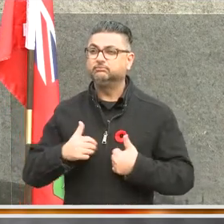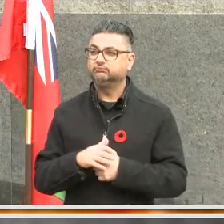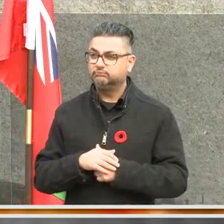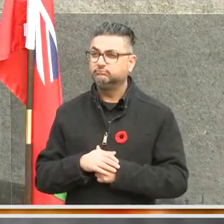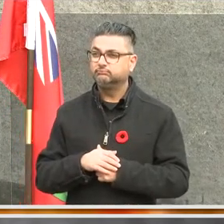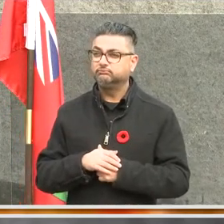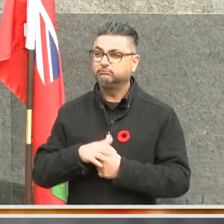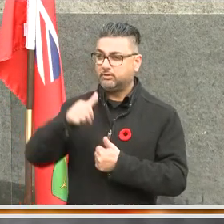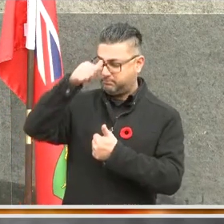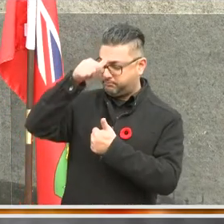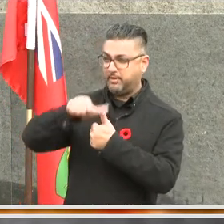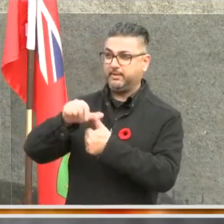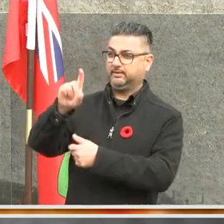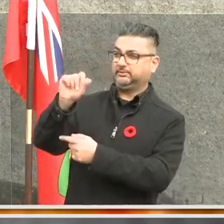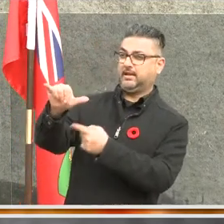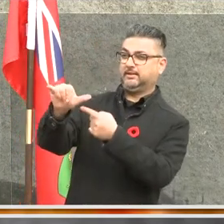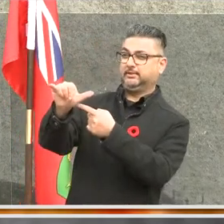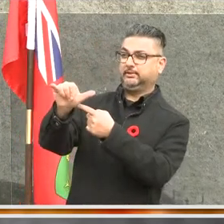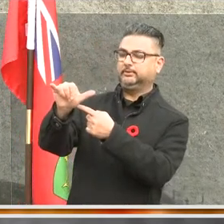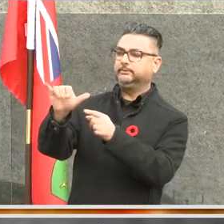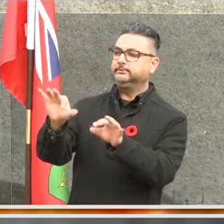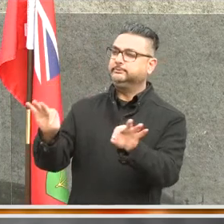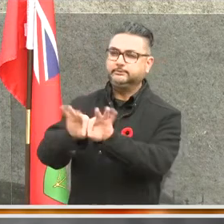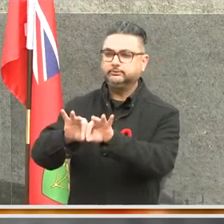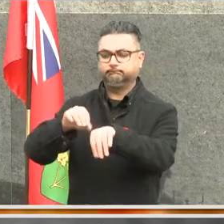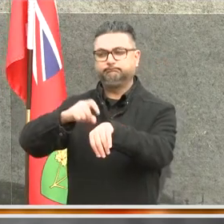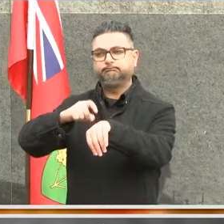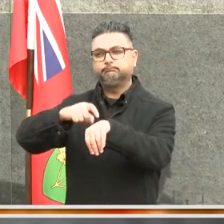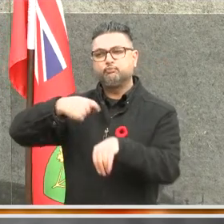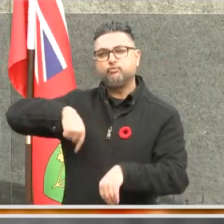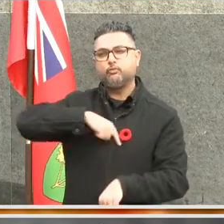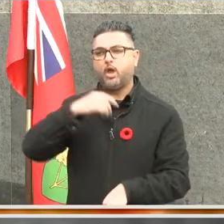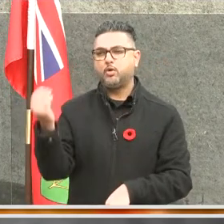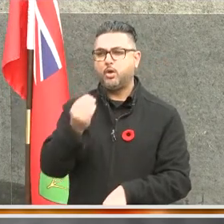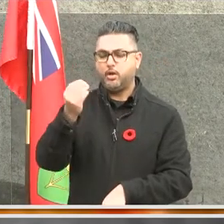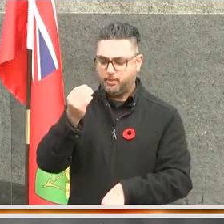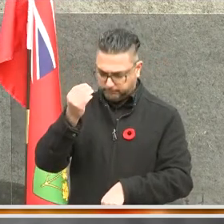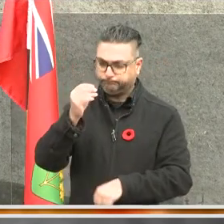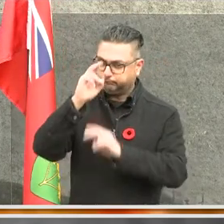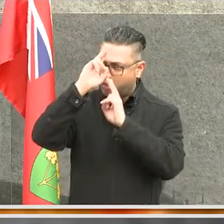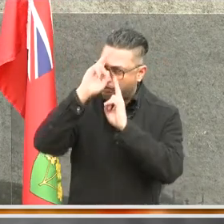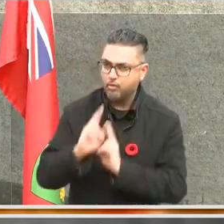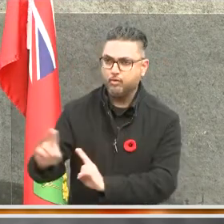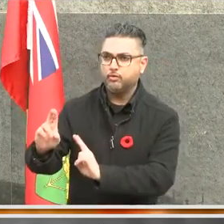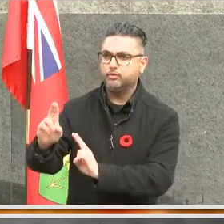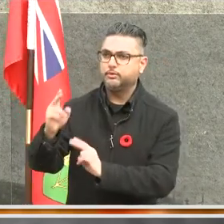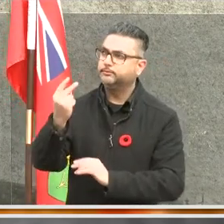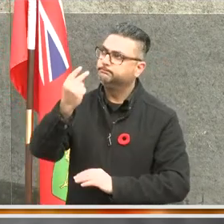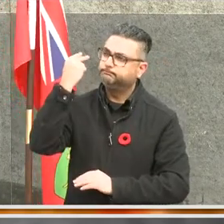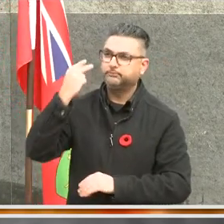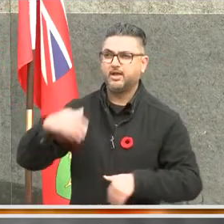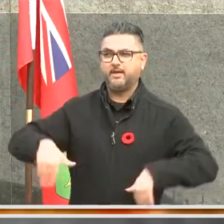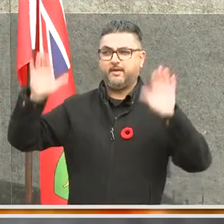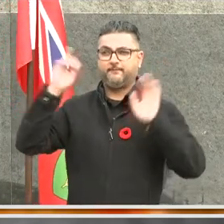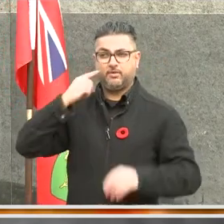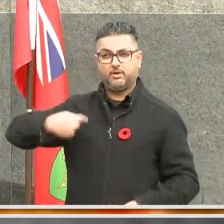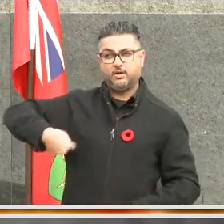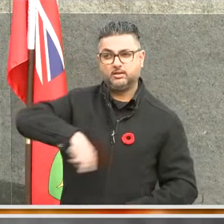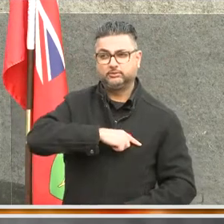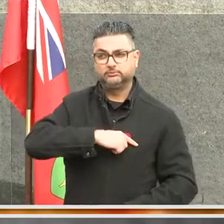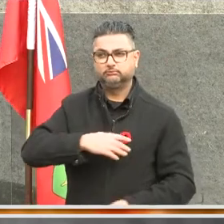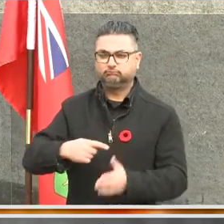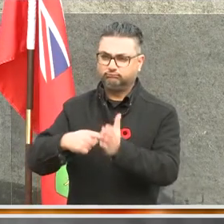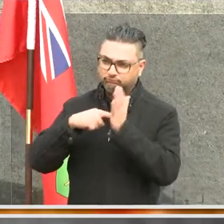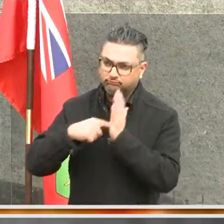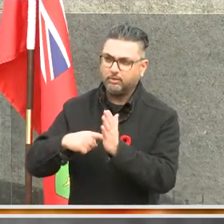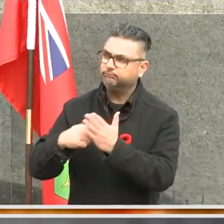all Ontarians pay tribute and honor the memory of those who have sacrificed for us and show our